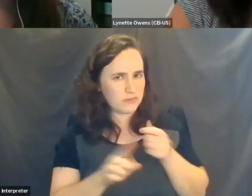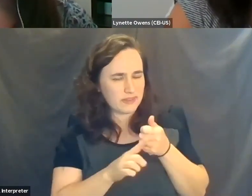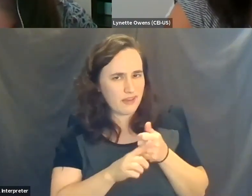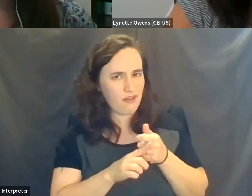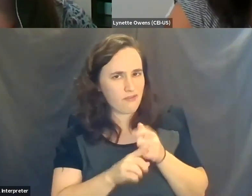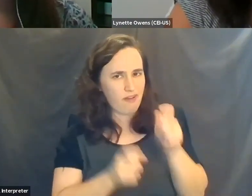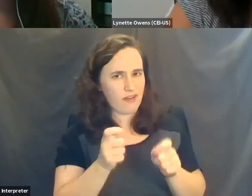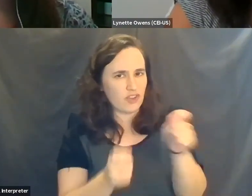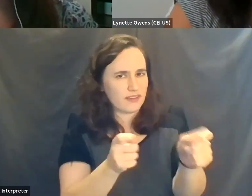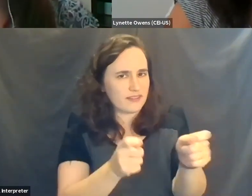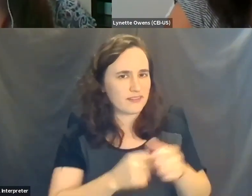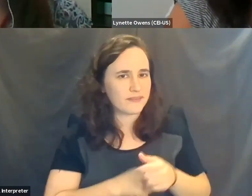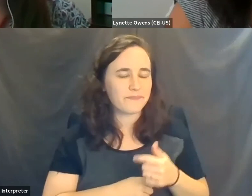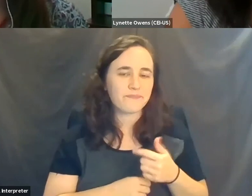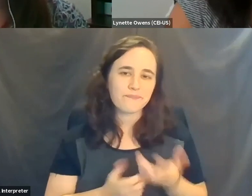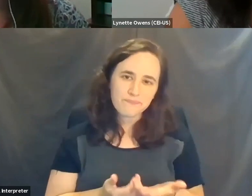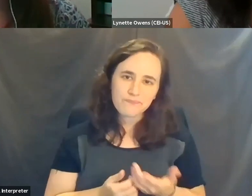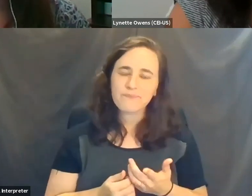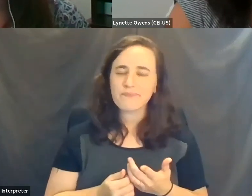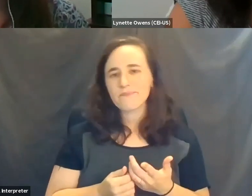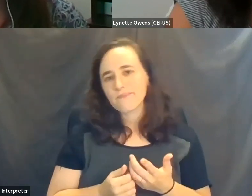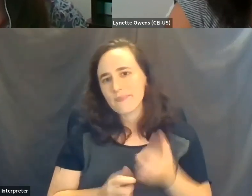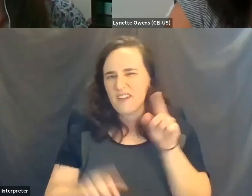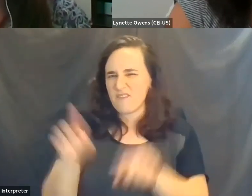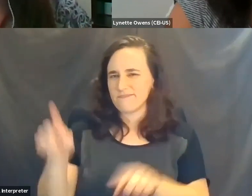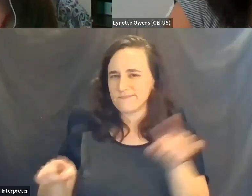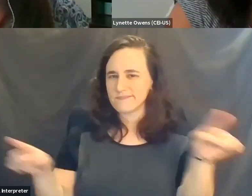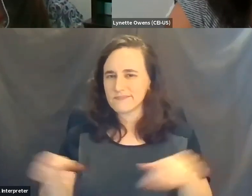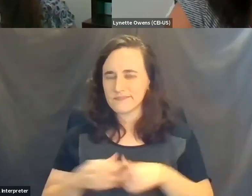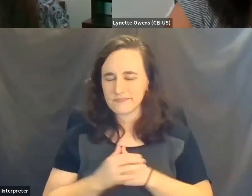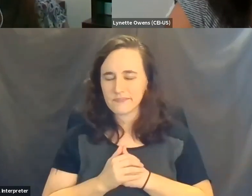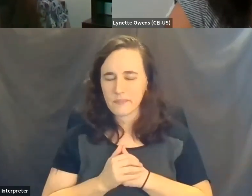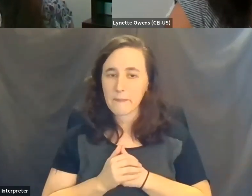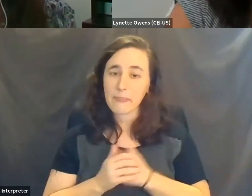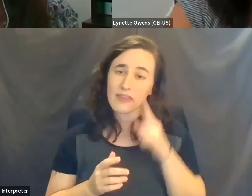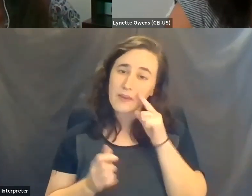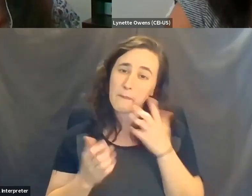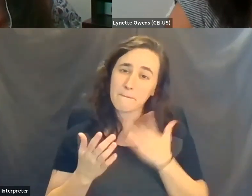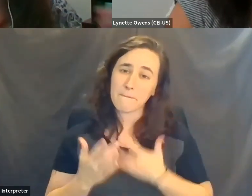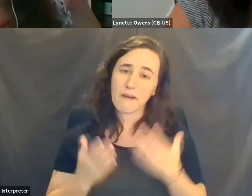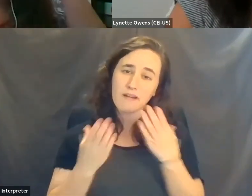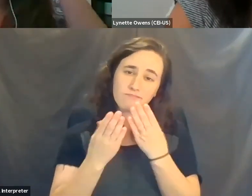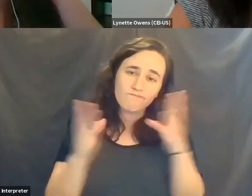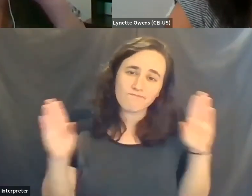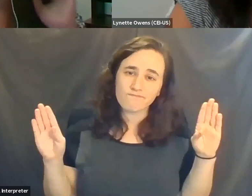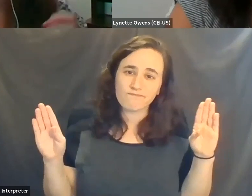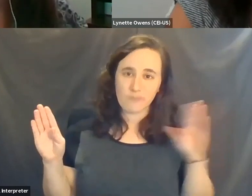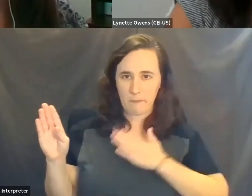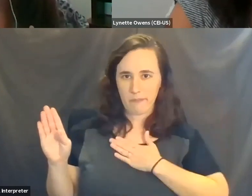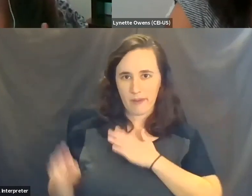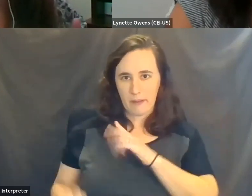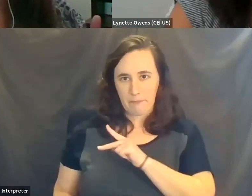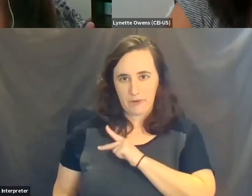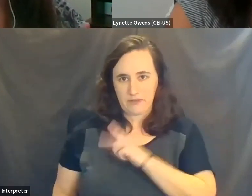It really varied, I think. In general, I would say, and I would say this like from my personal experience as well,